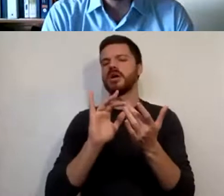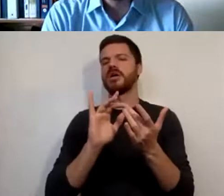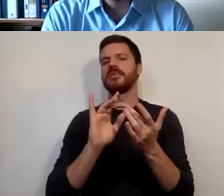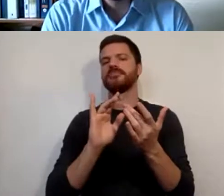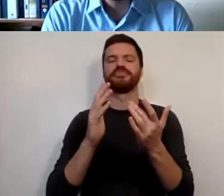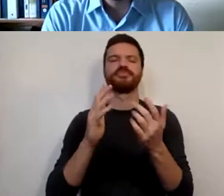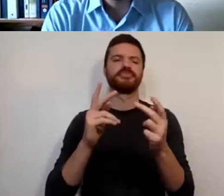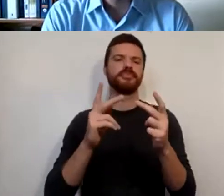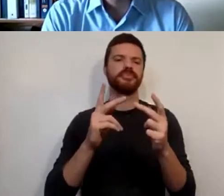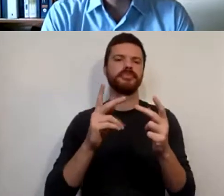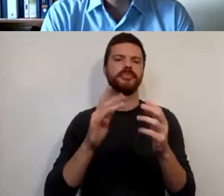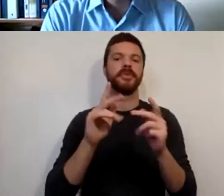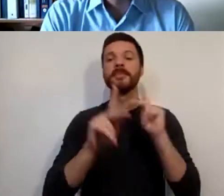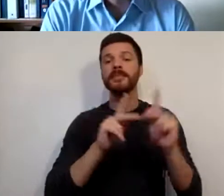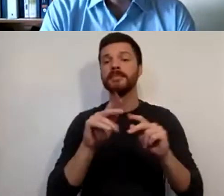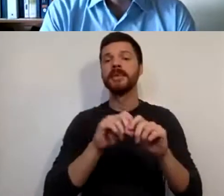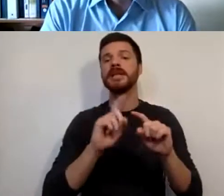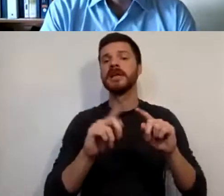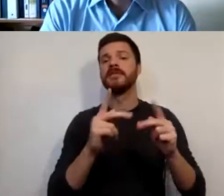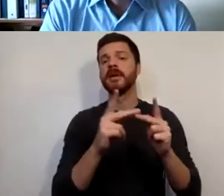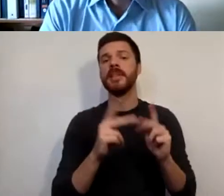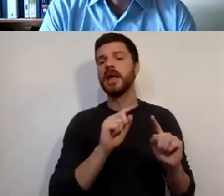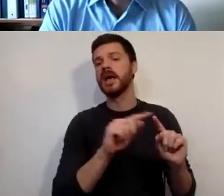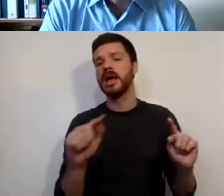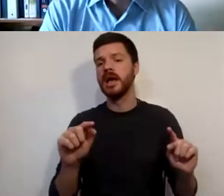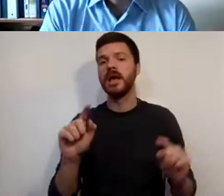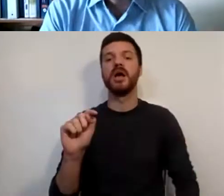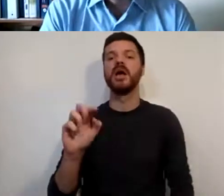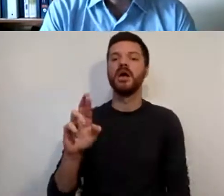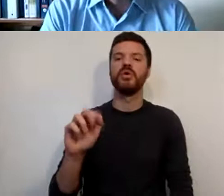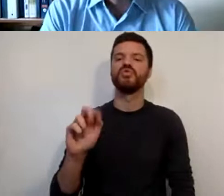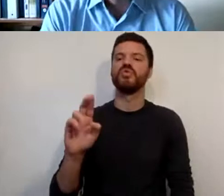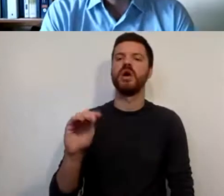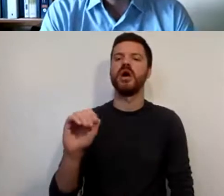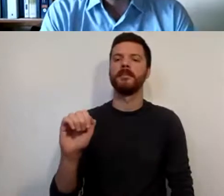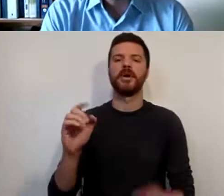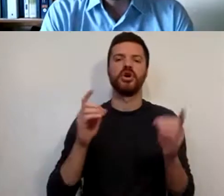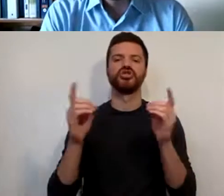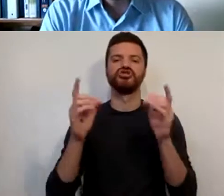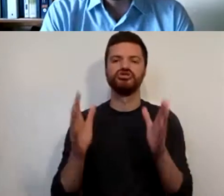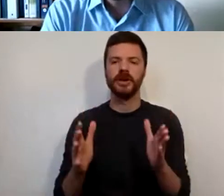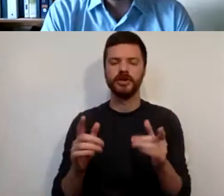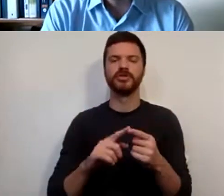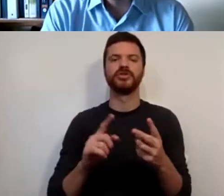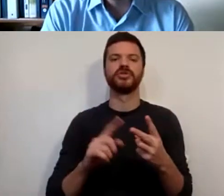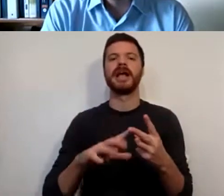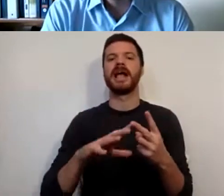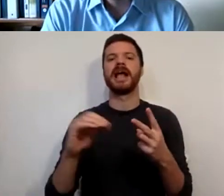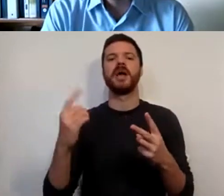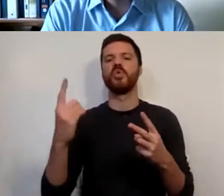places where we have, a trauma director, and also with someone with health